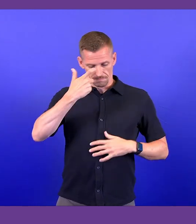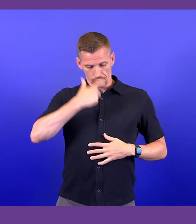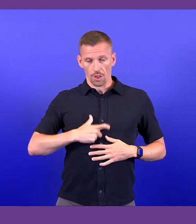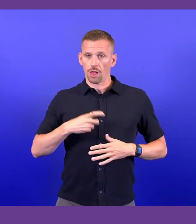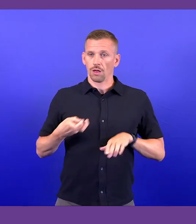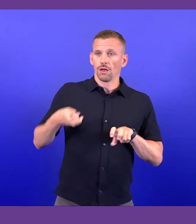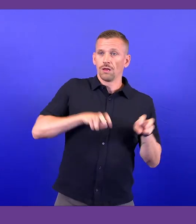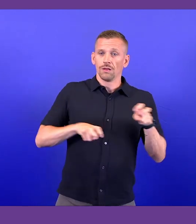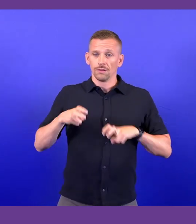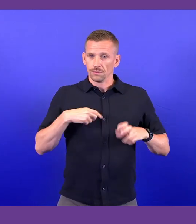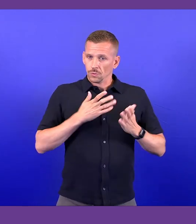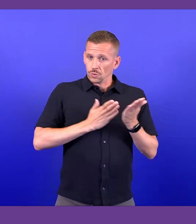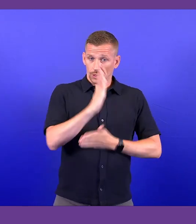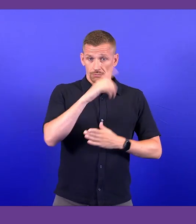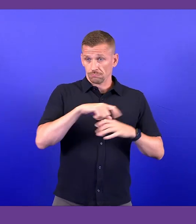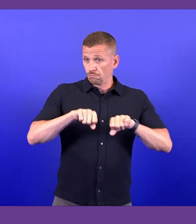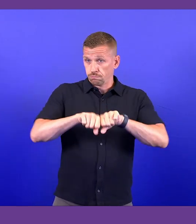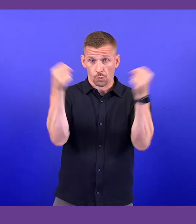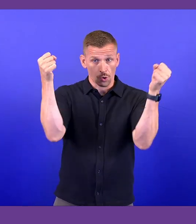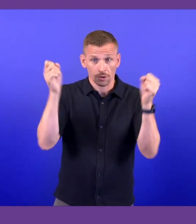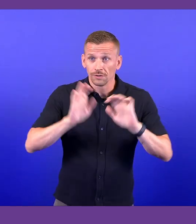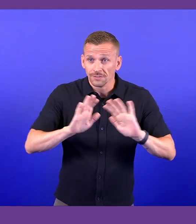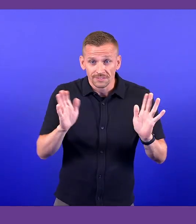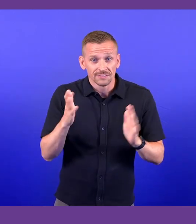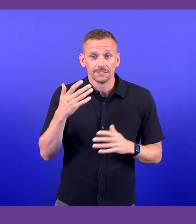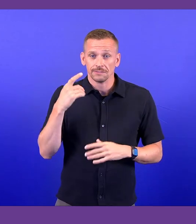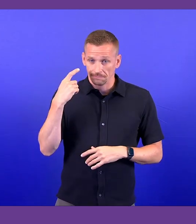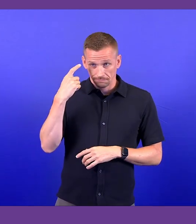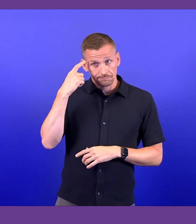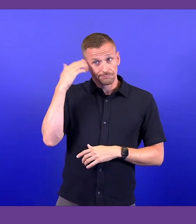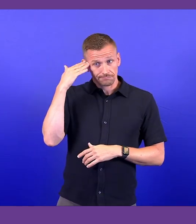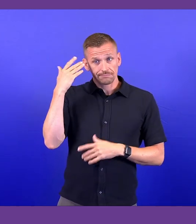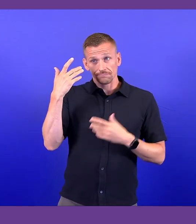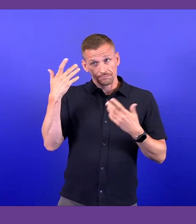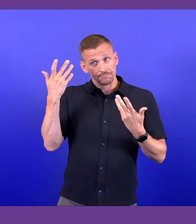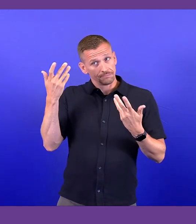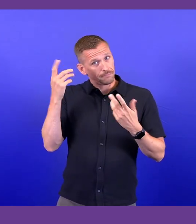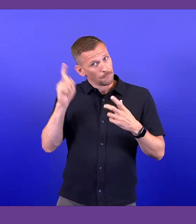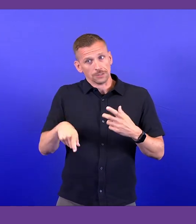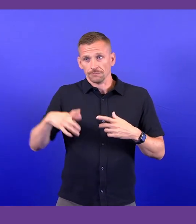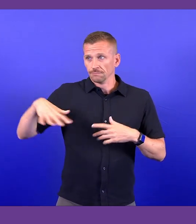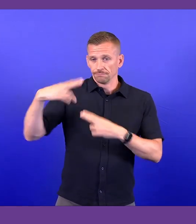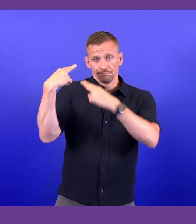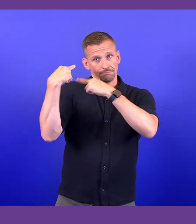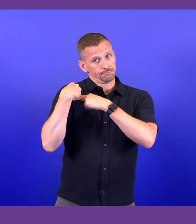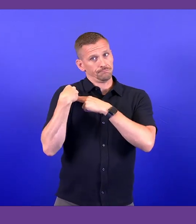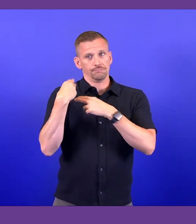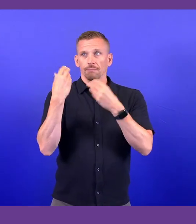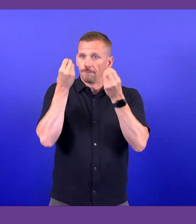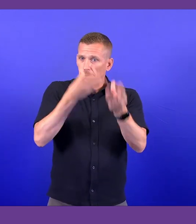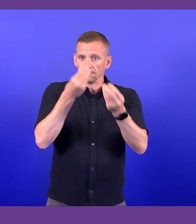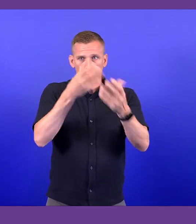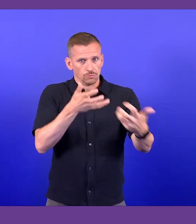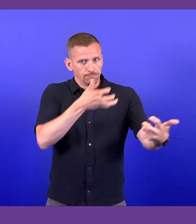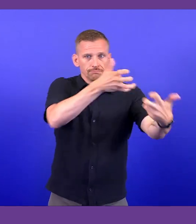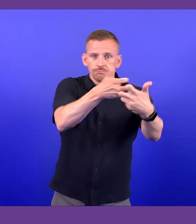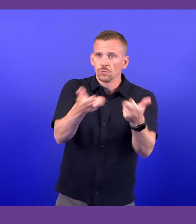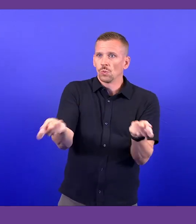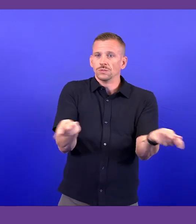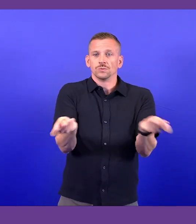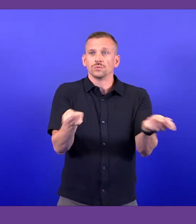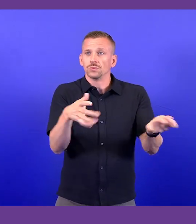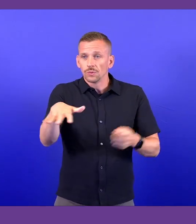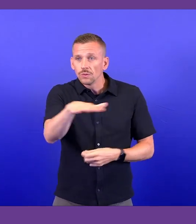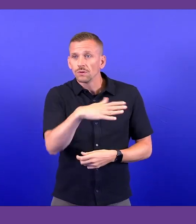need also to inform and to take in charge. Secondly, yes, we are aware of it. We know that in some older trains there are no